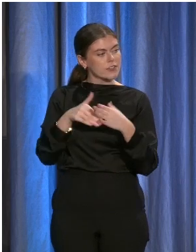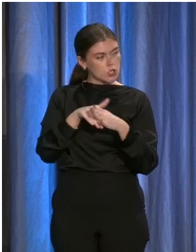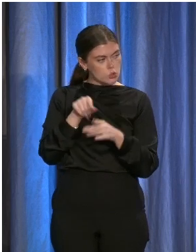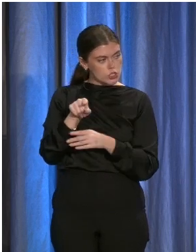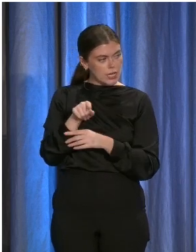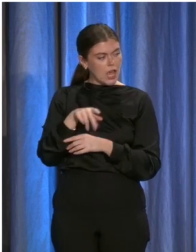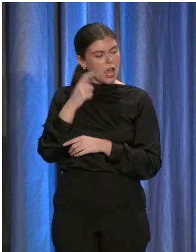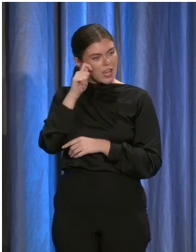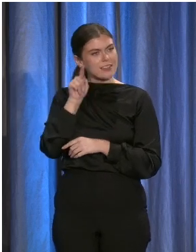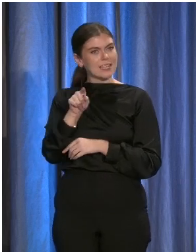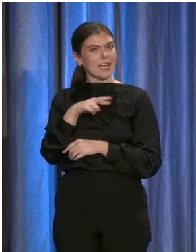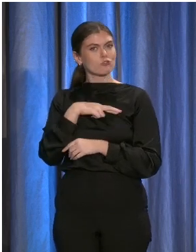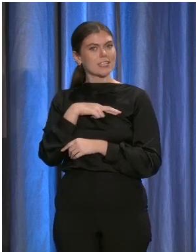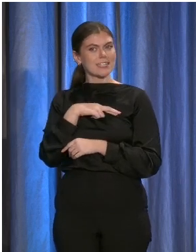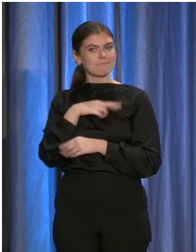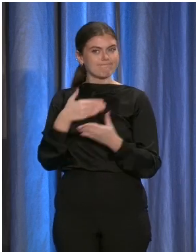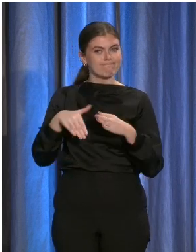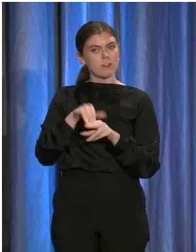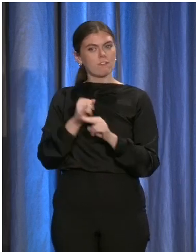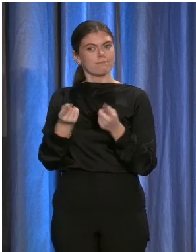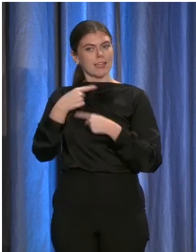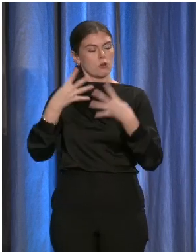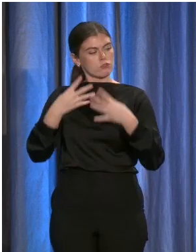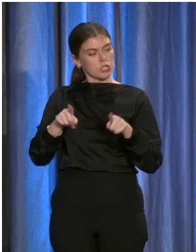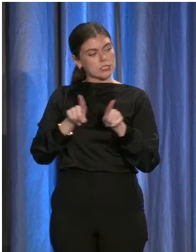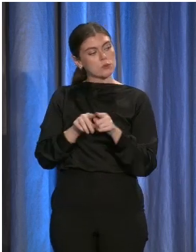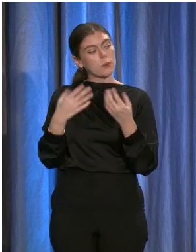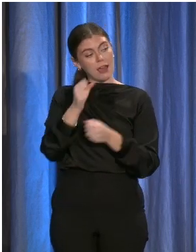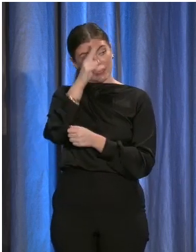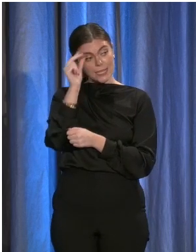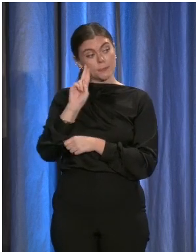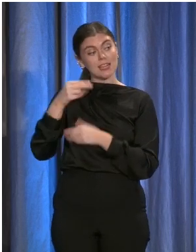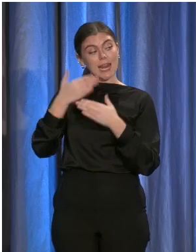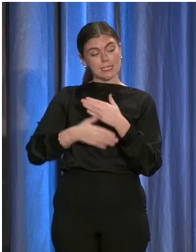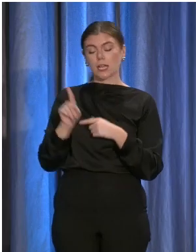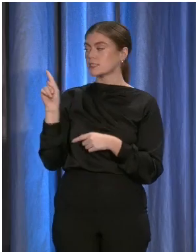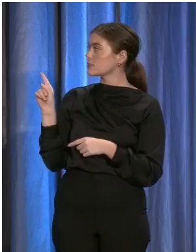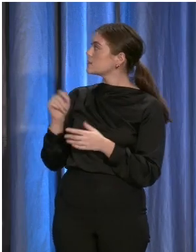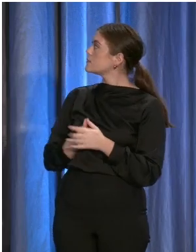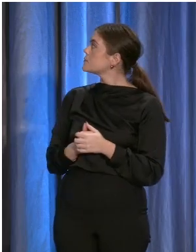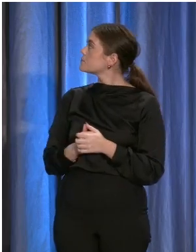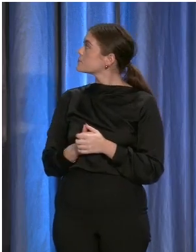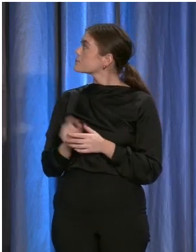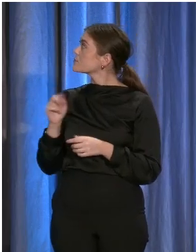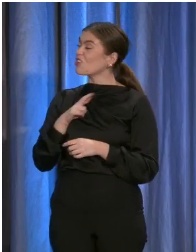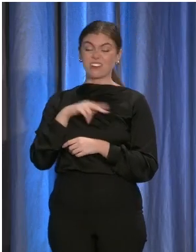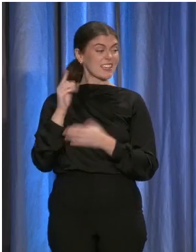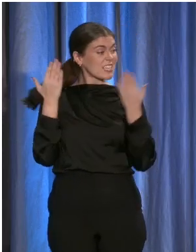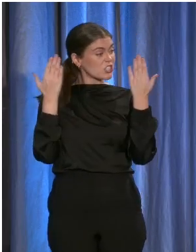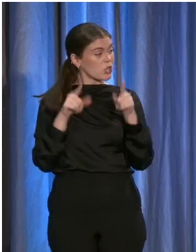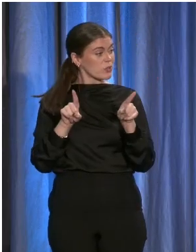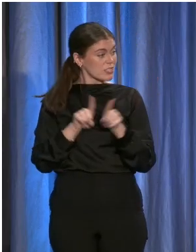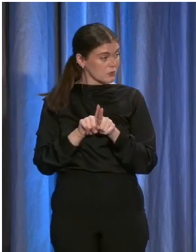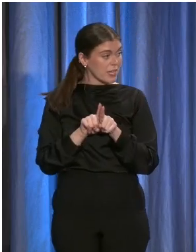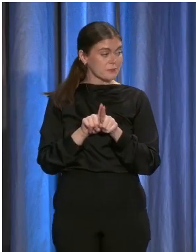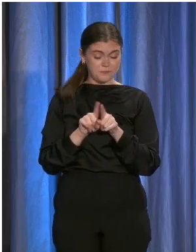really resonates with our findings as well. And we have an example on the next slide, which kind of illustrates that really. So